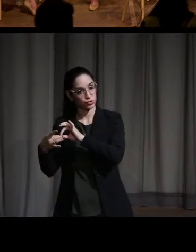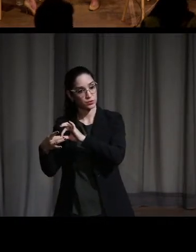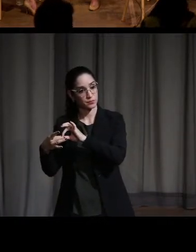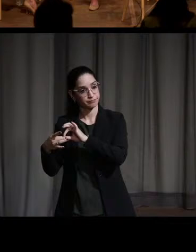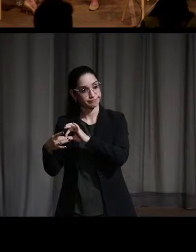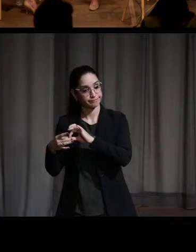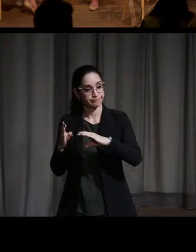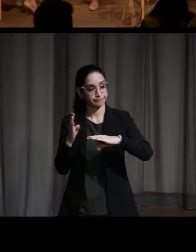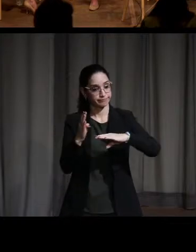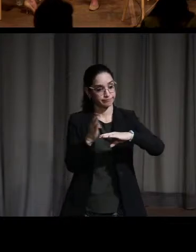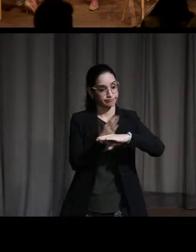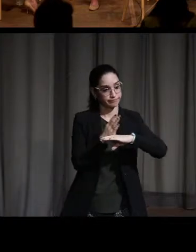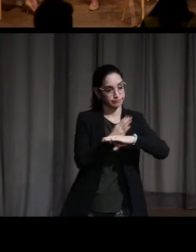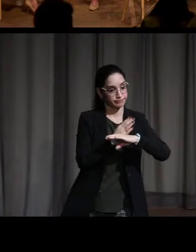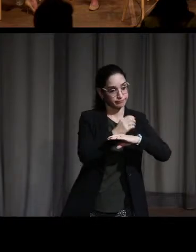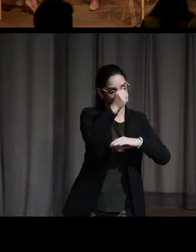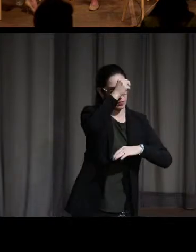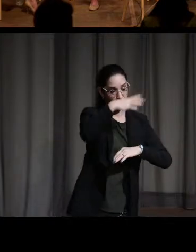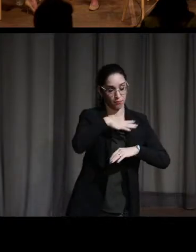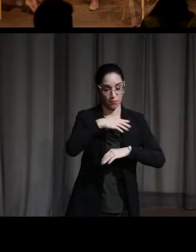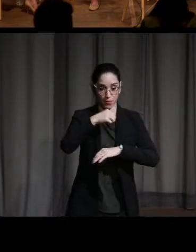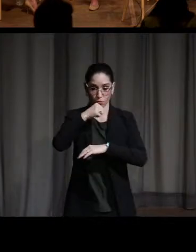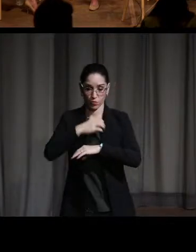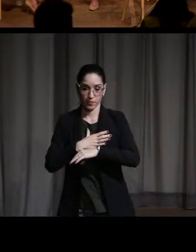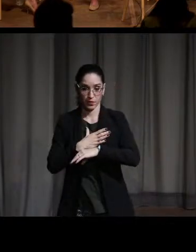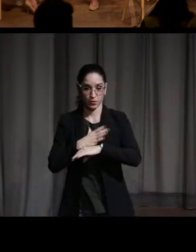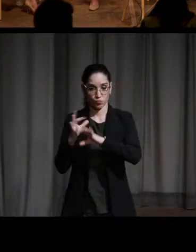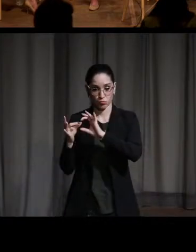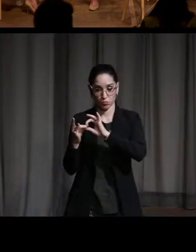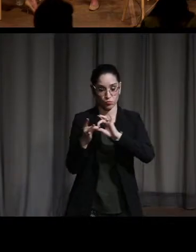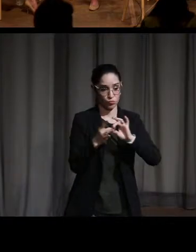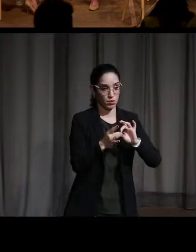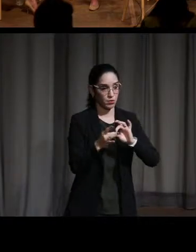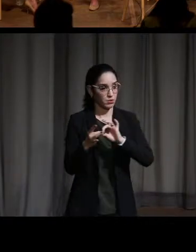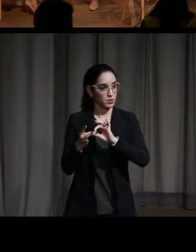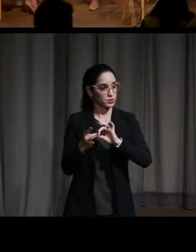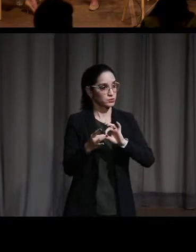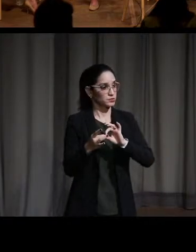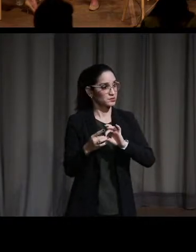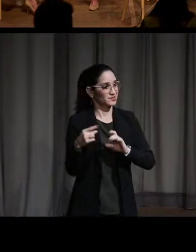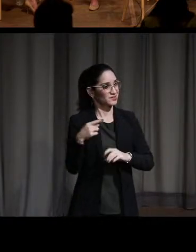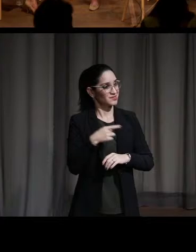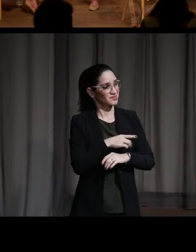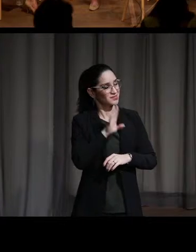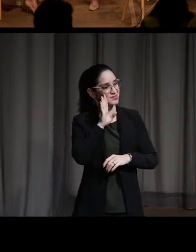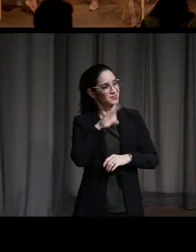he never really loses